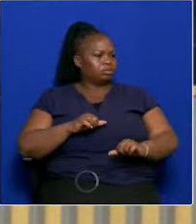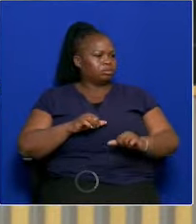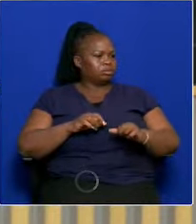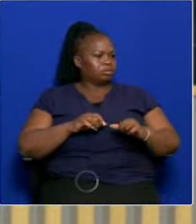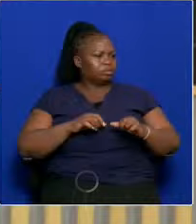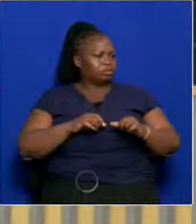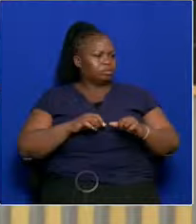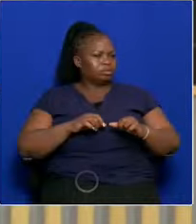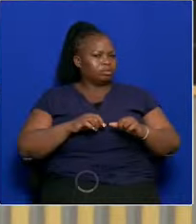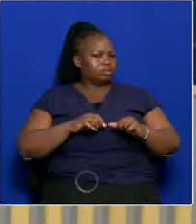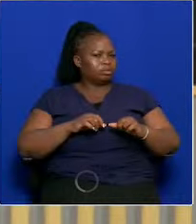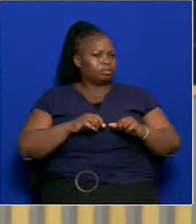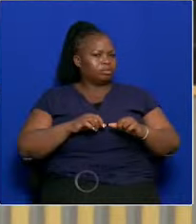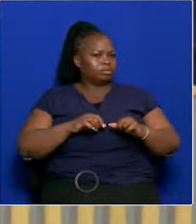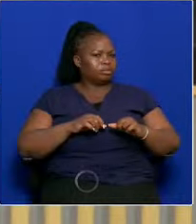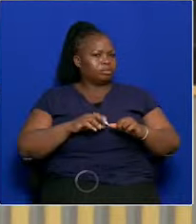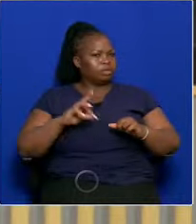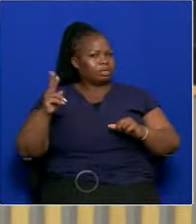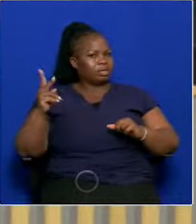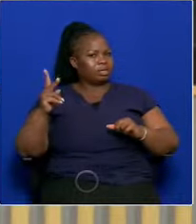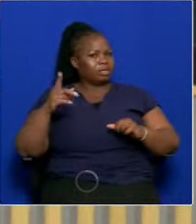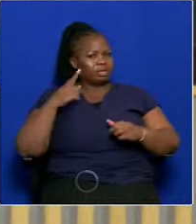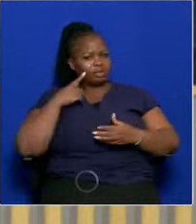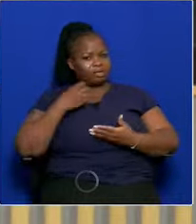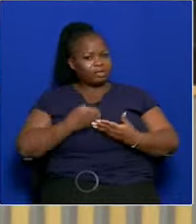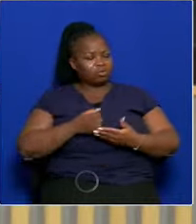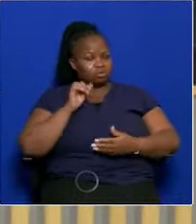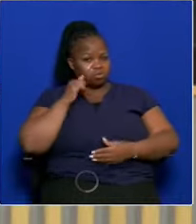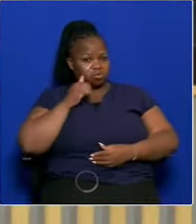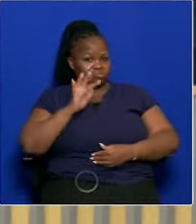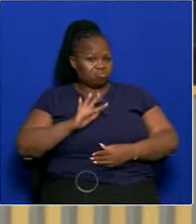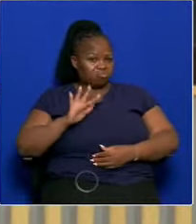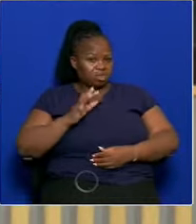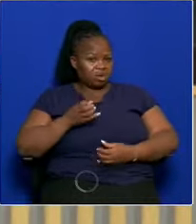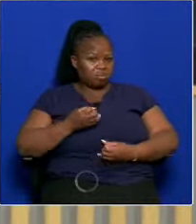It's, Are you able to give an estimate, Ms. Bowen?